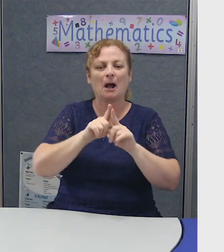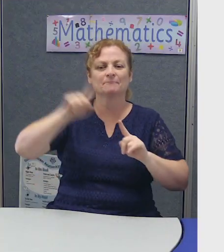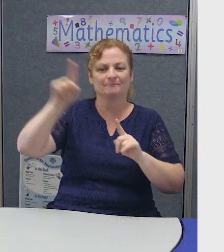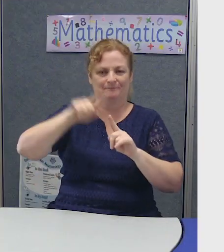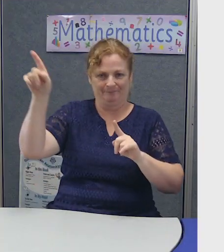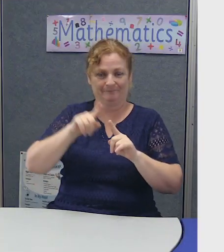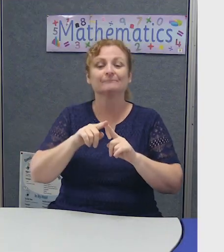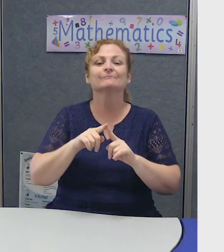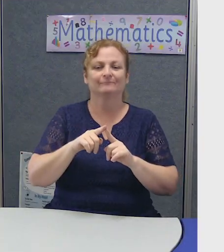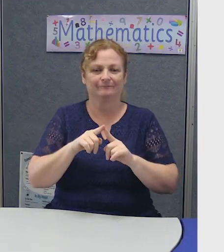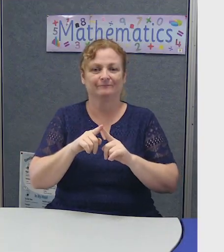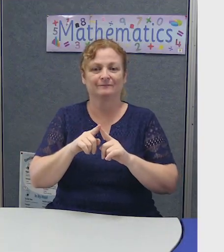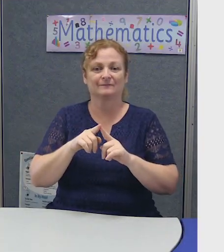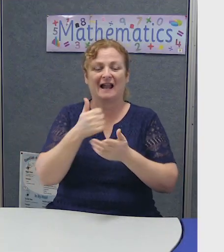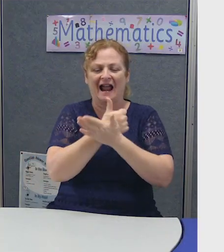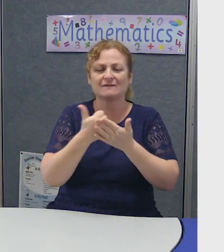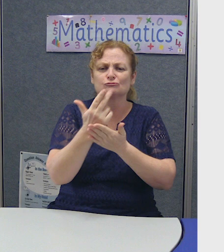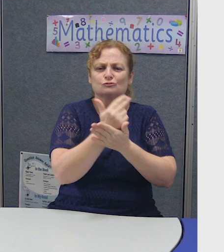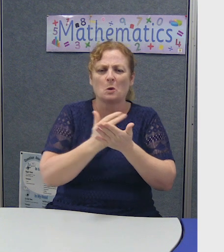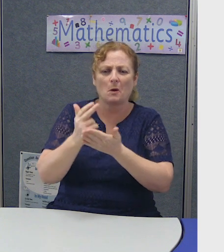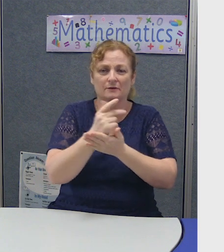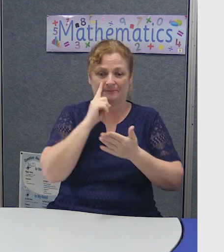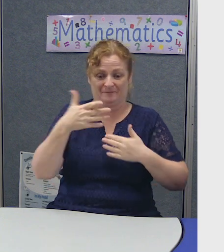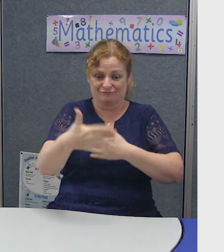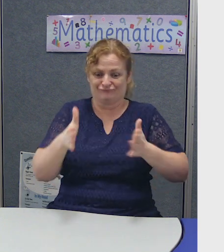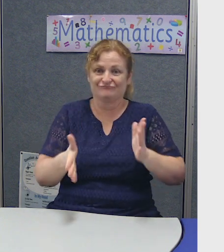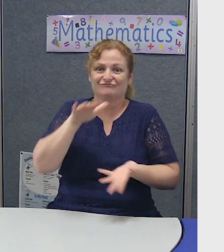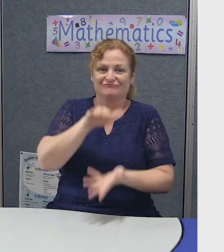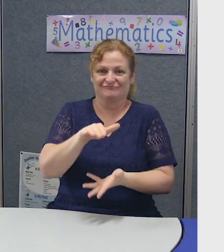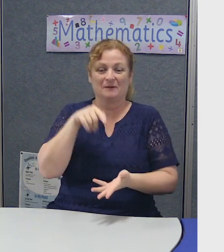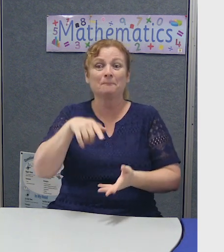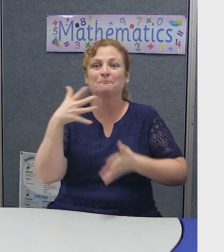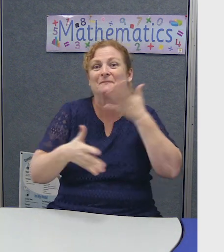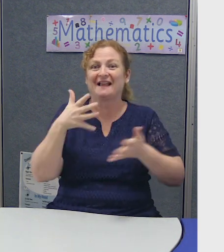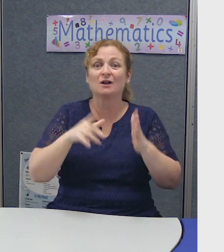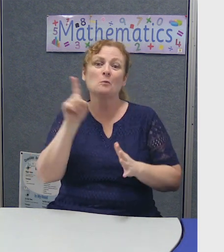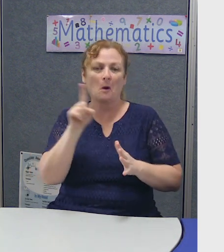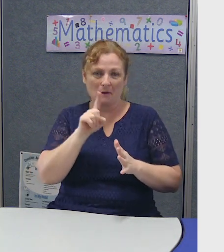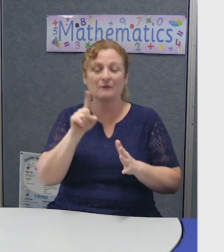Each drawing of a large cube will represent 1,000.